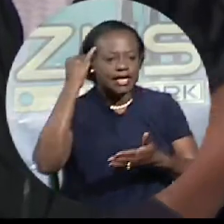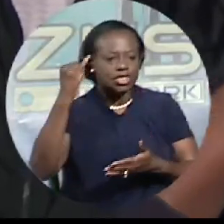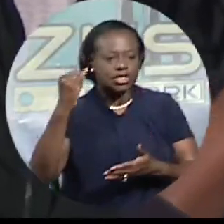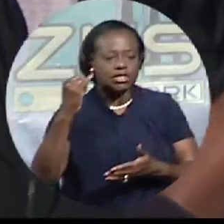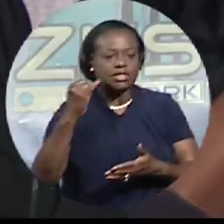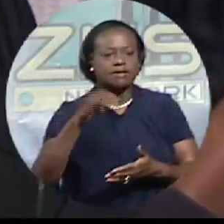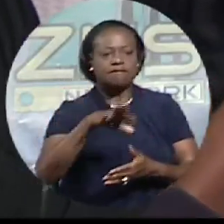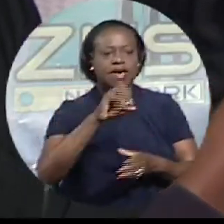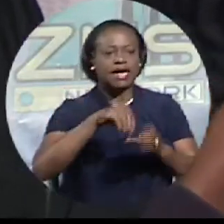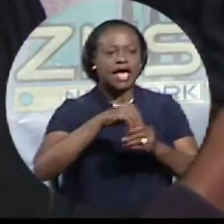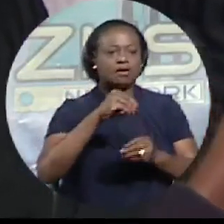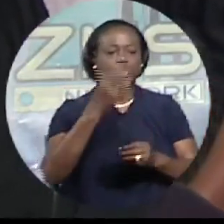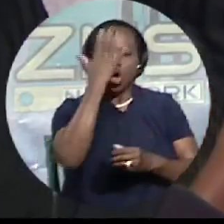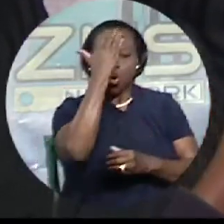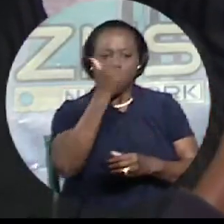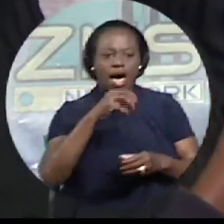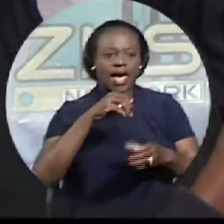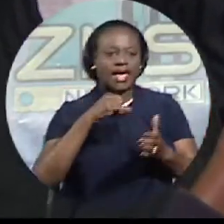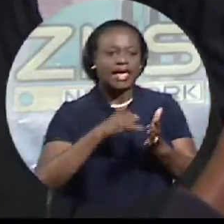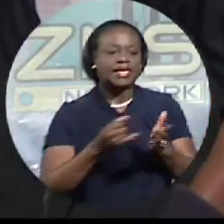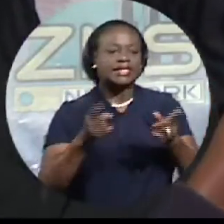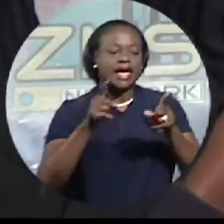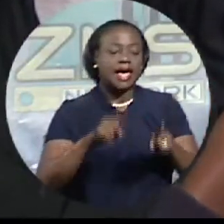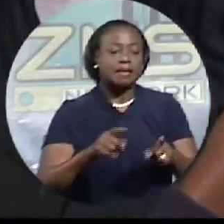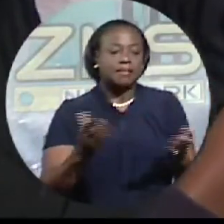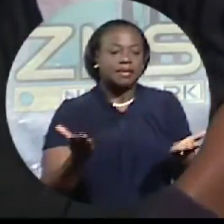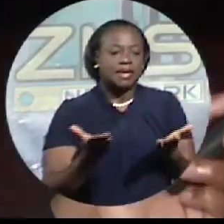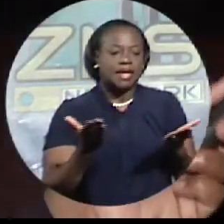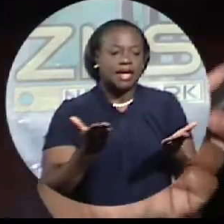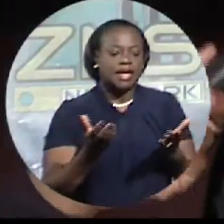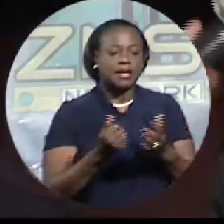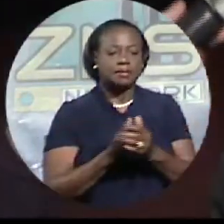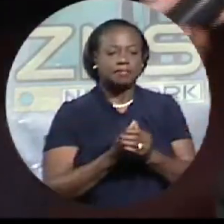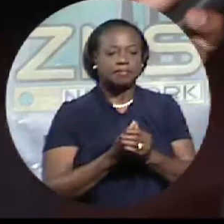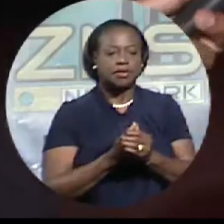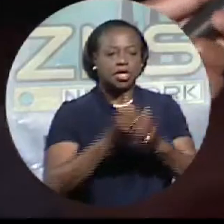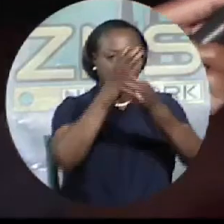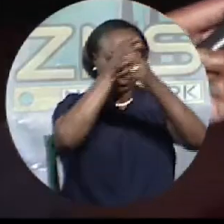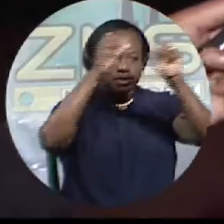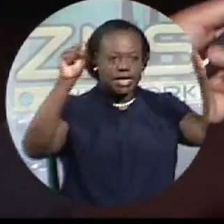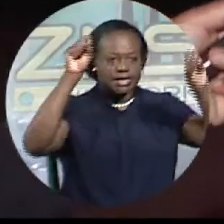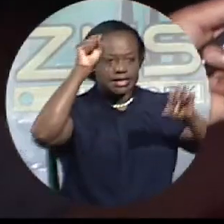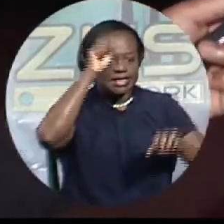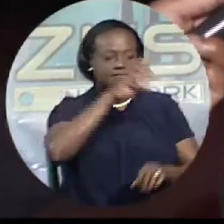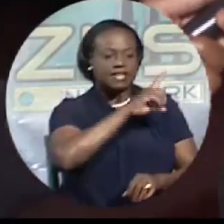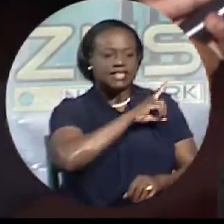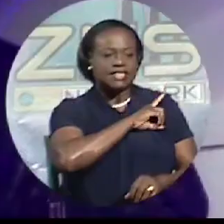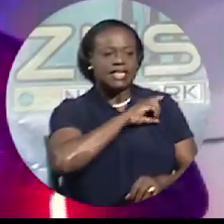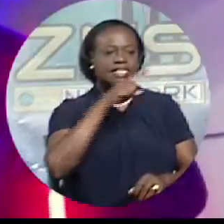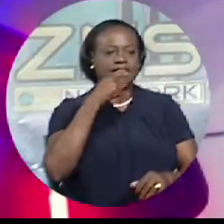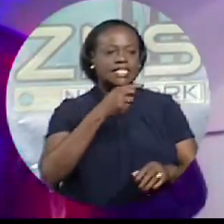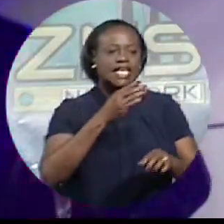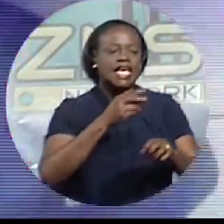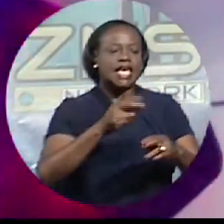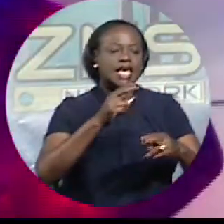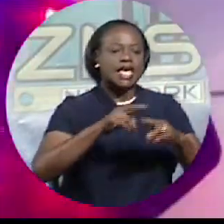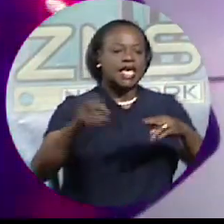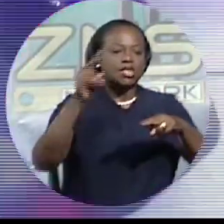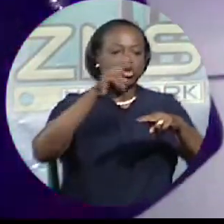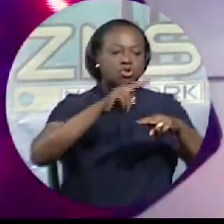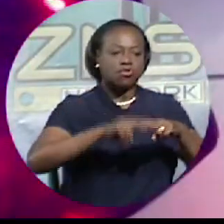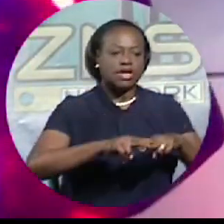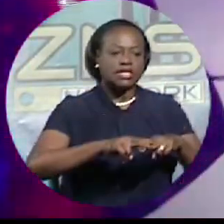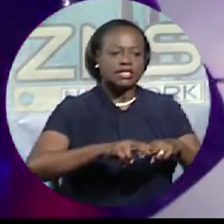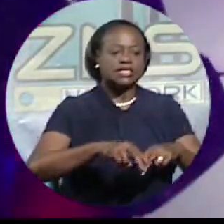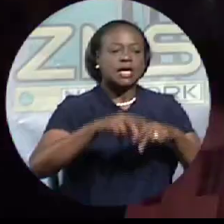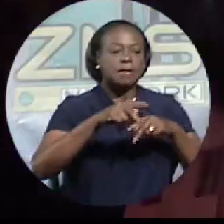it happened here. Okay, I don't believe it's random at all. Superintendent Stephen Dean also noted that increased saturation patrols have